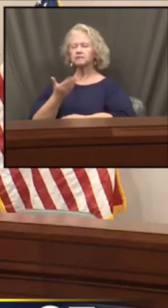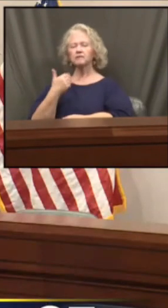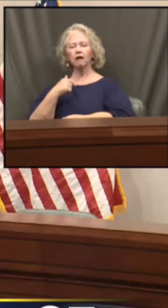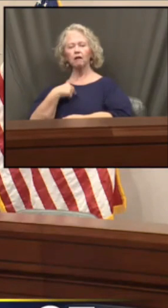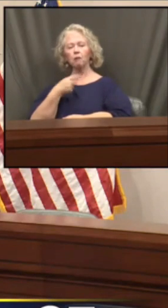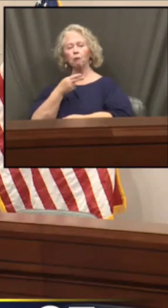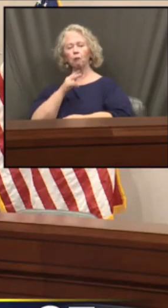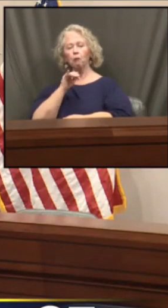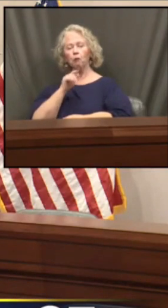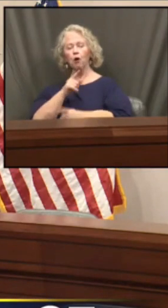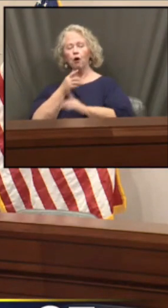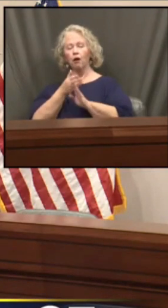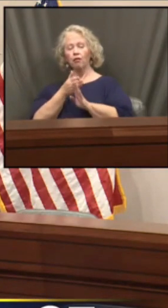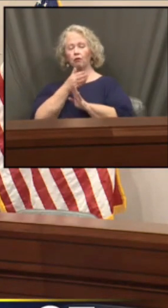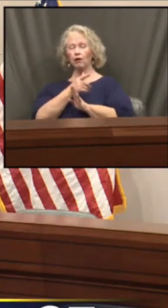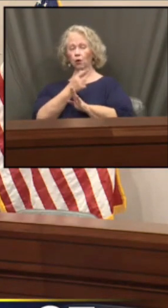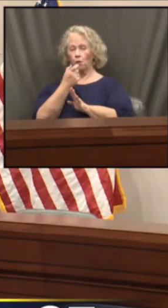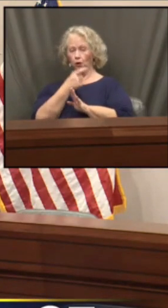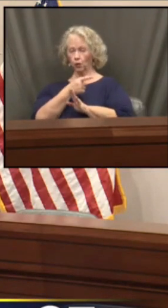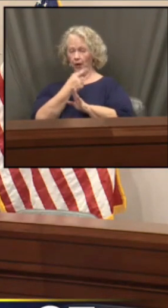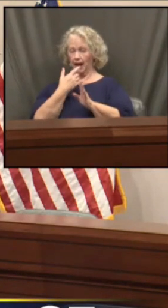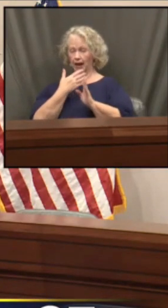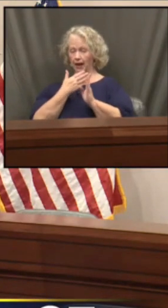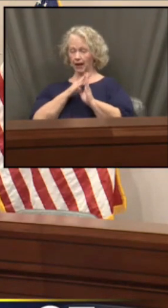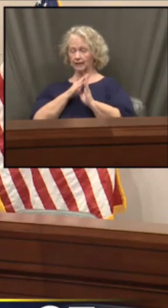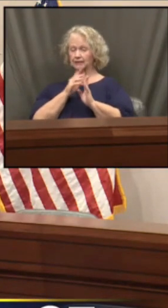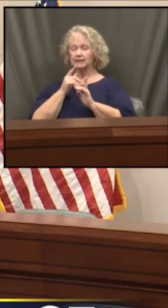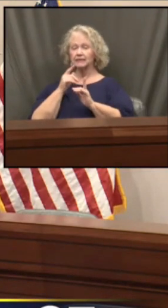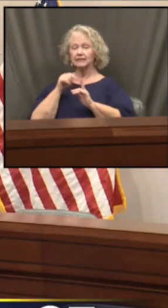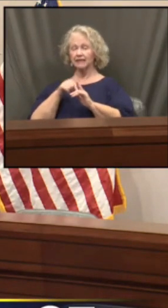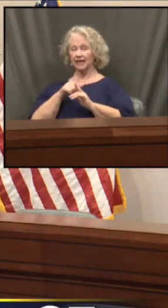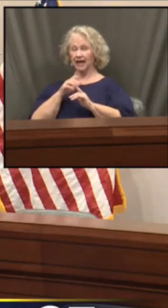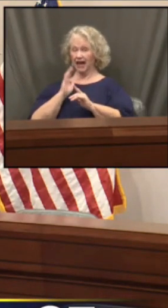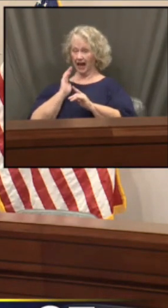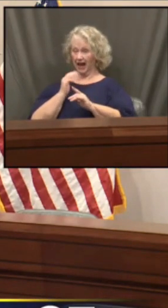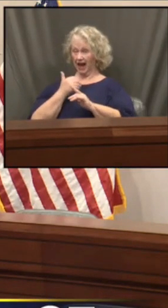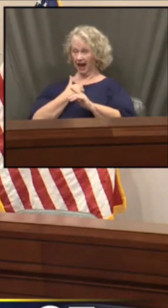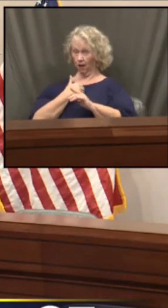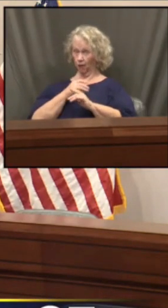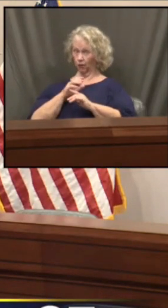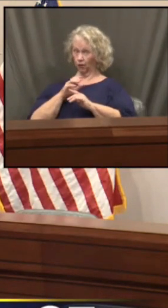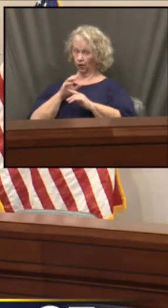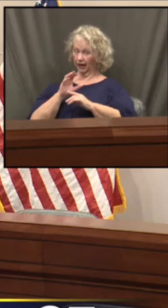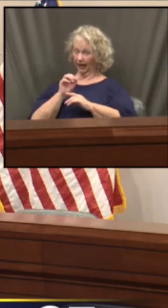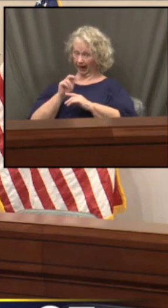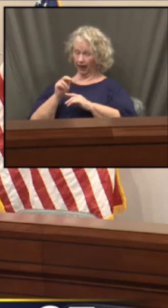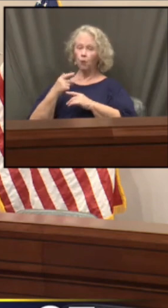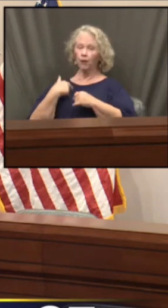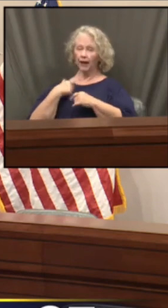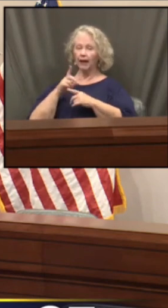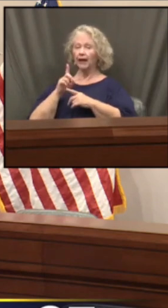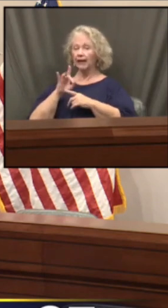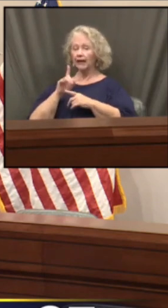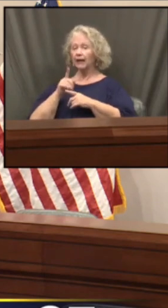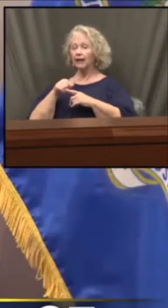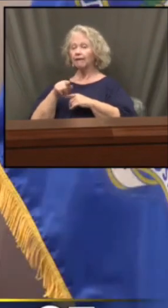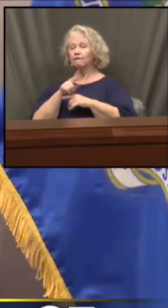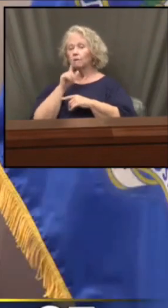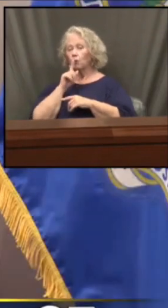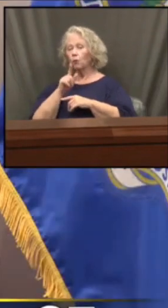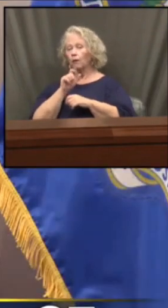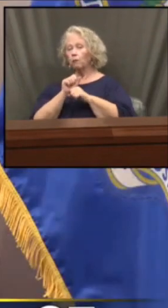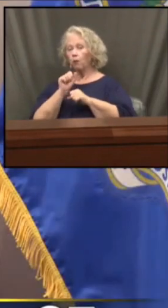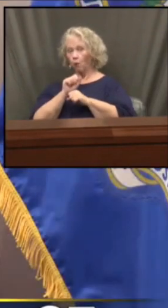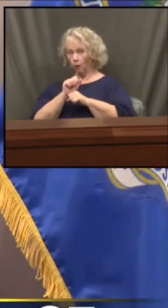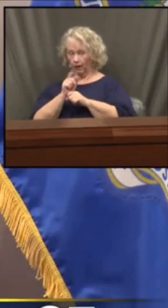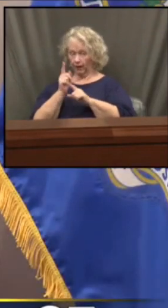the previous question that the state of Connecticut has offered our state employees comp time for each shot that they went